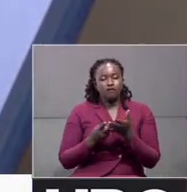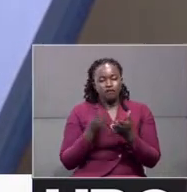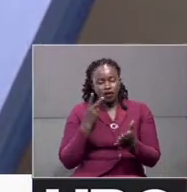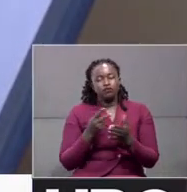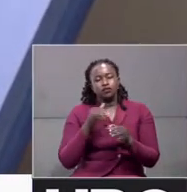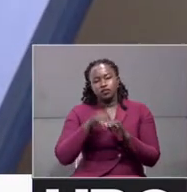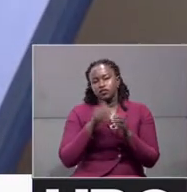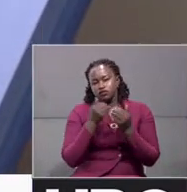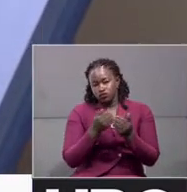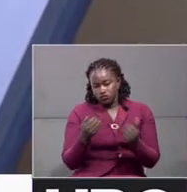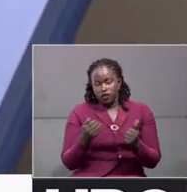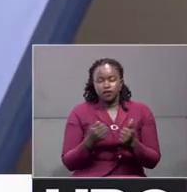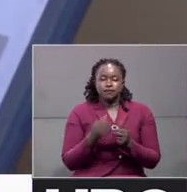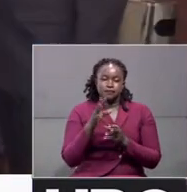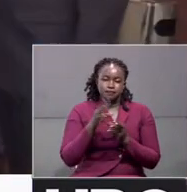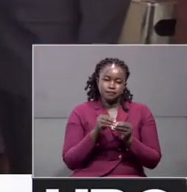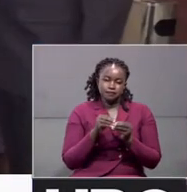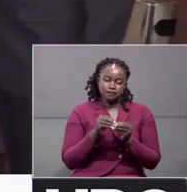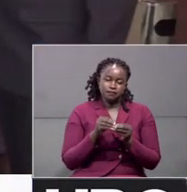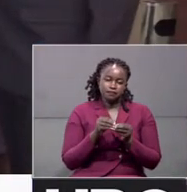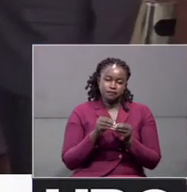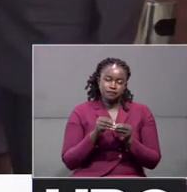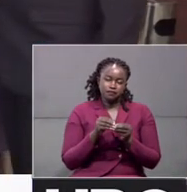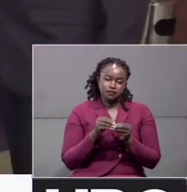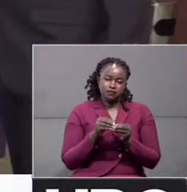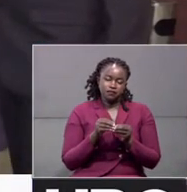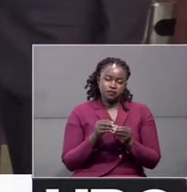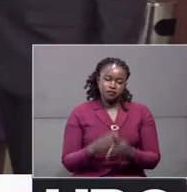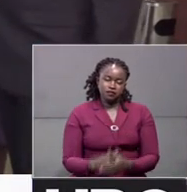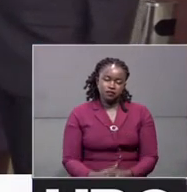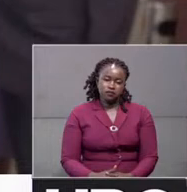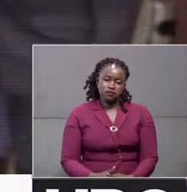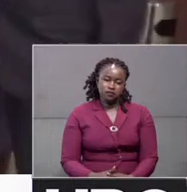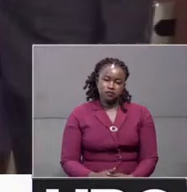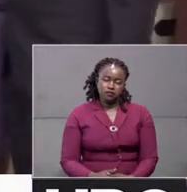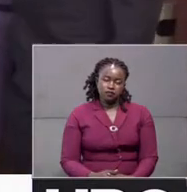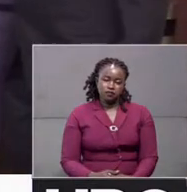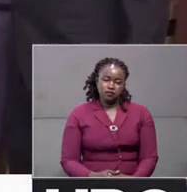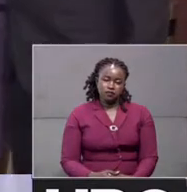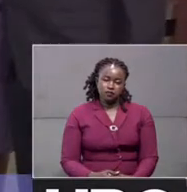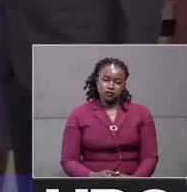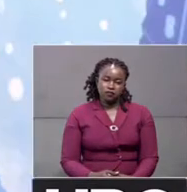children. Sada Mubale, Andrew Sebira, UBC News.